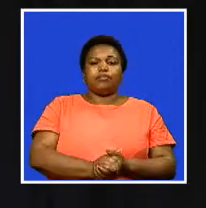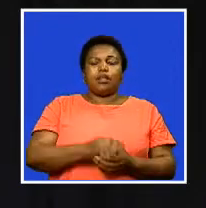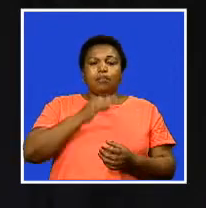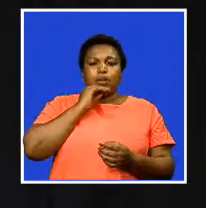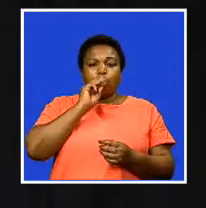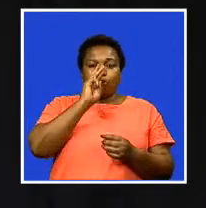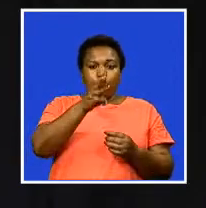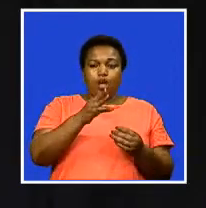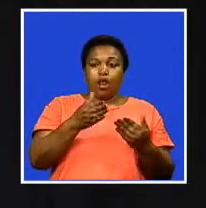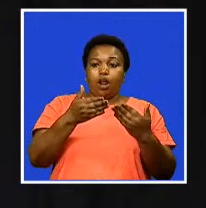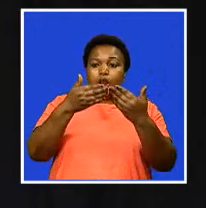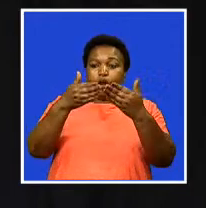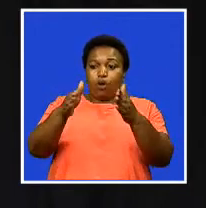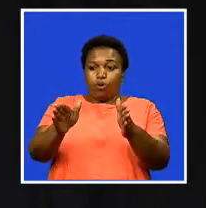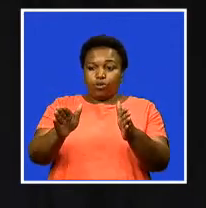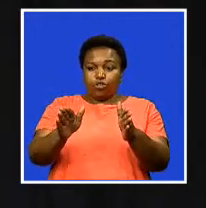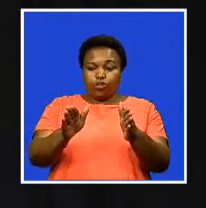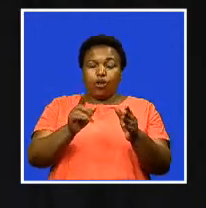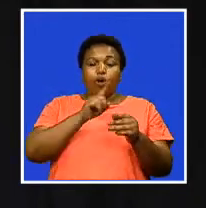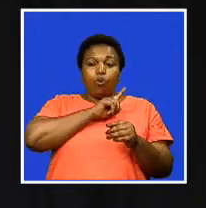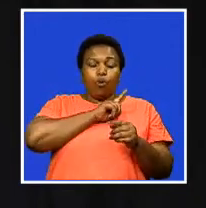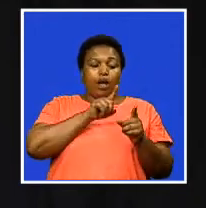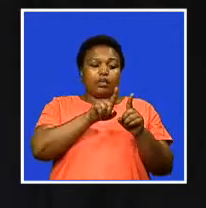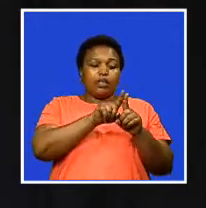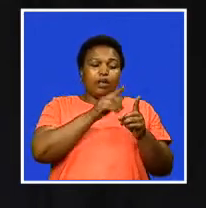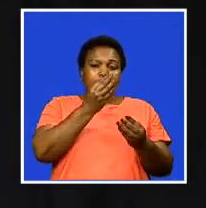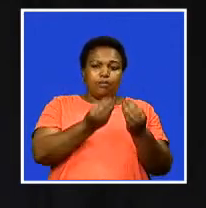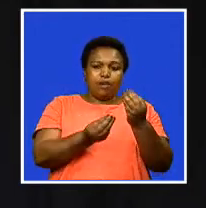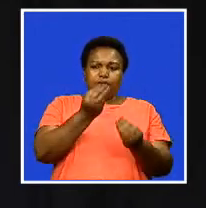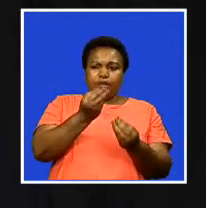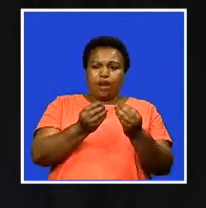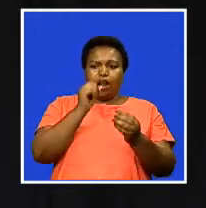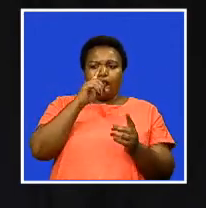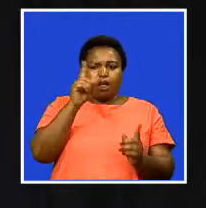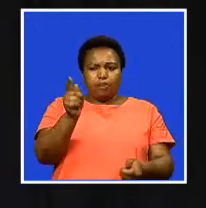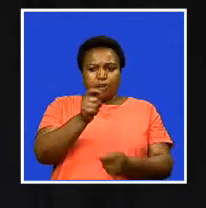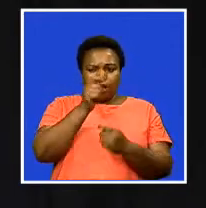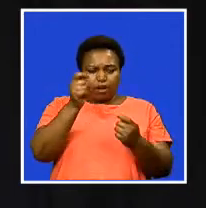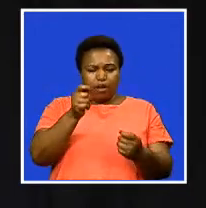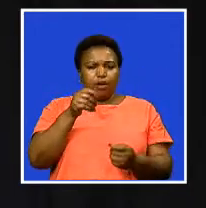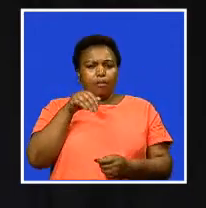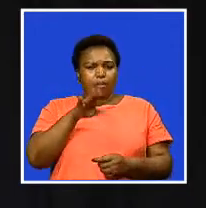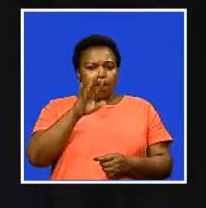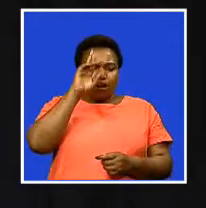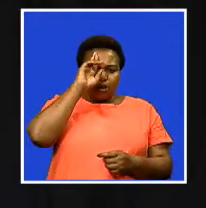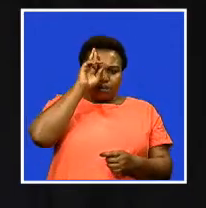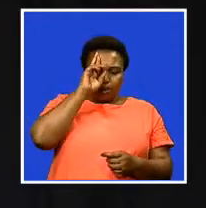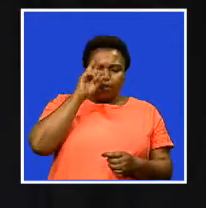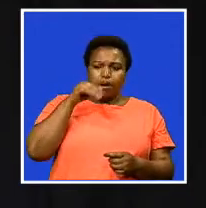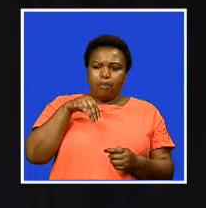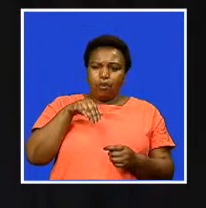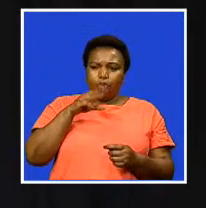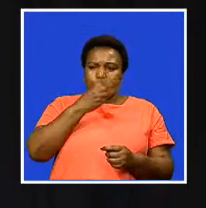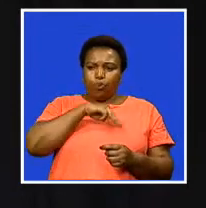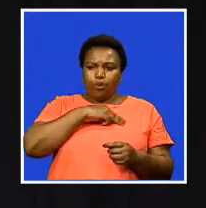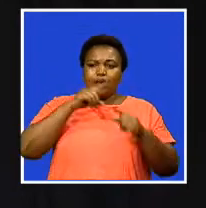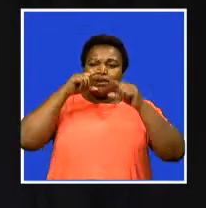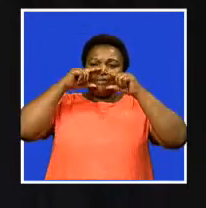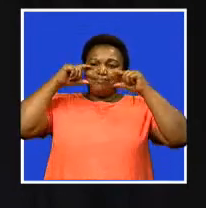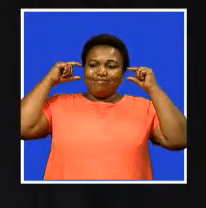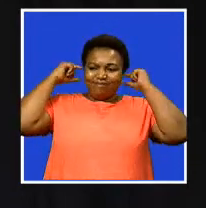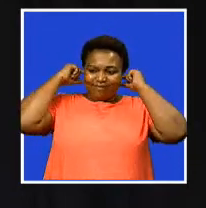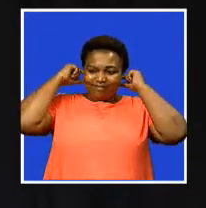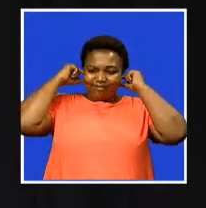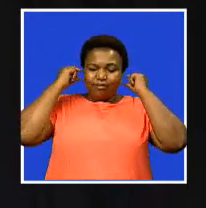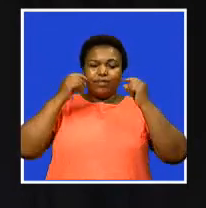lesitakulonja nako sikulonjele kusinabokhewane labancane nabekhaya basikhumbude ukuthi sigcoka tifonyo, sigeza